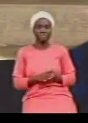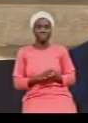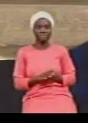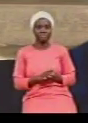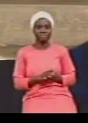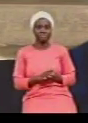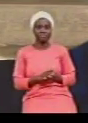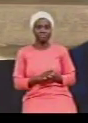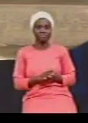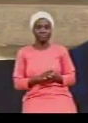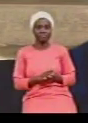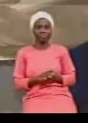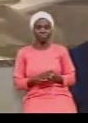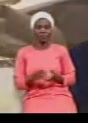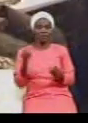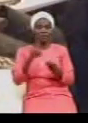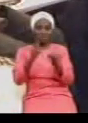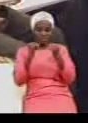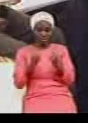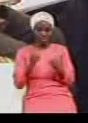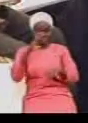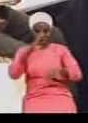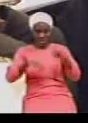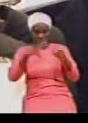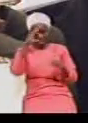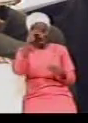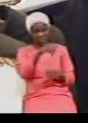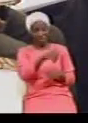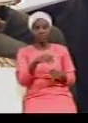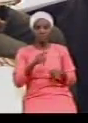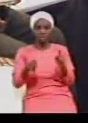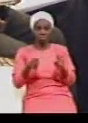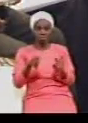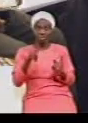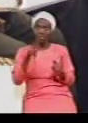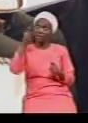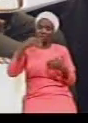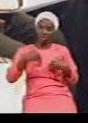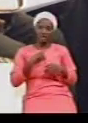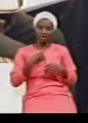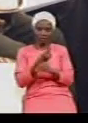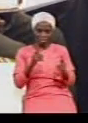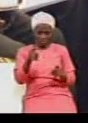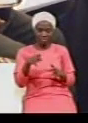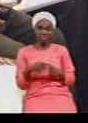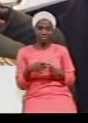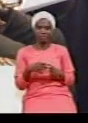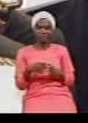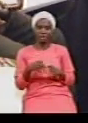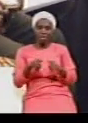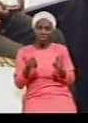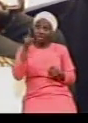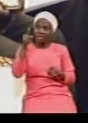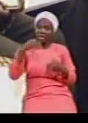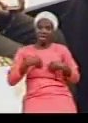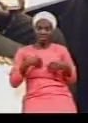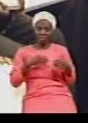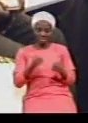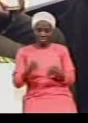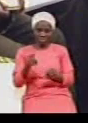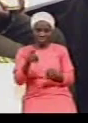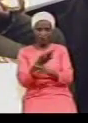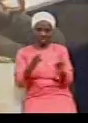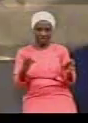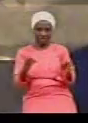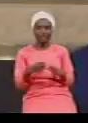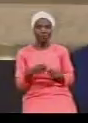Stronger than he. But he has delivered you. But he has set you free.